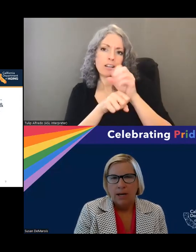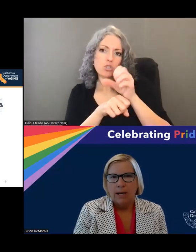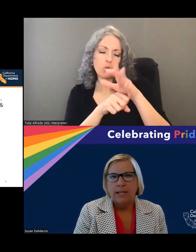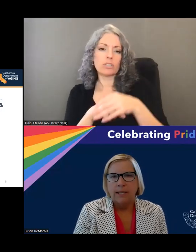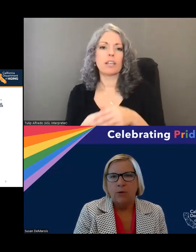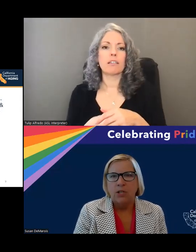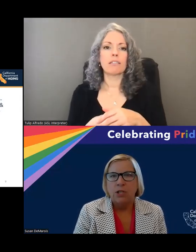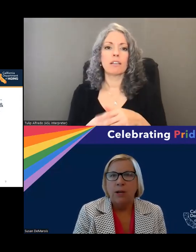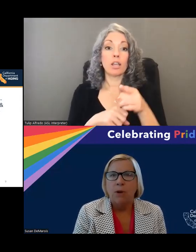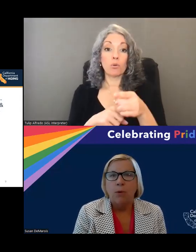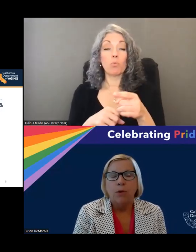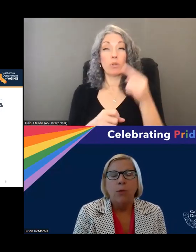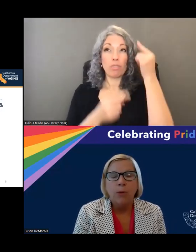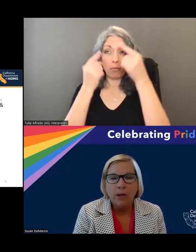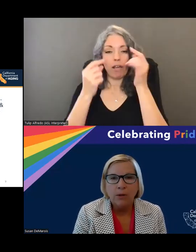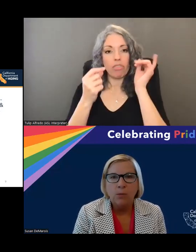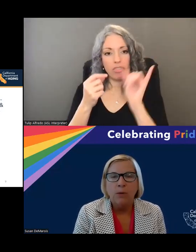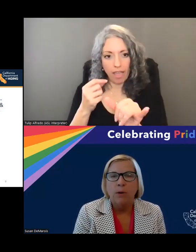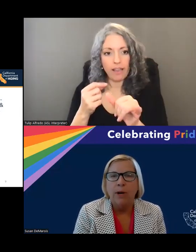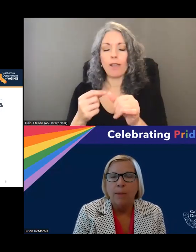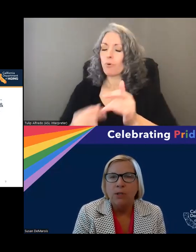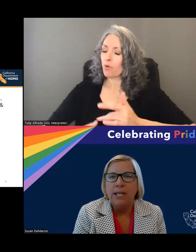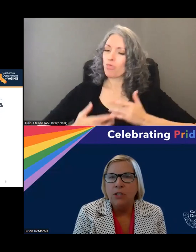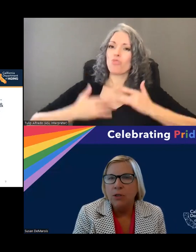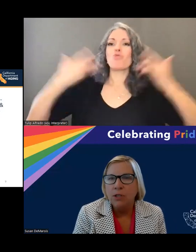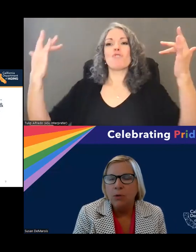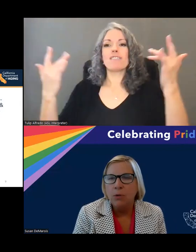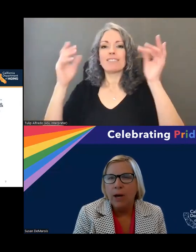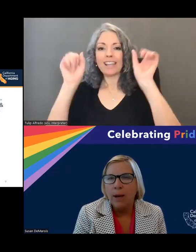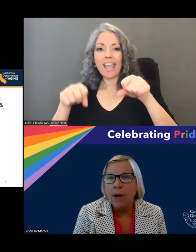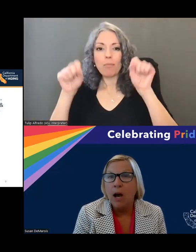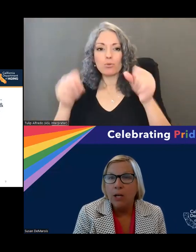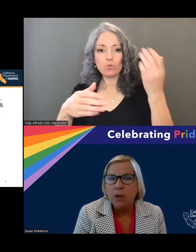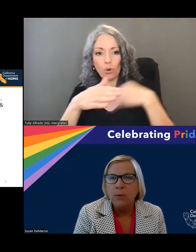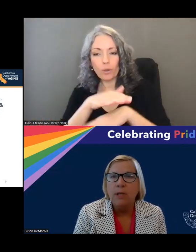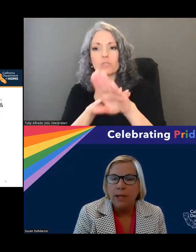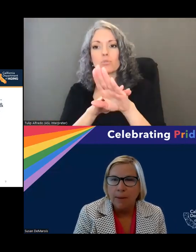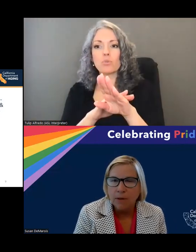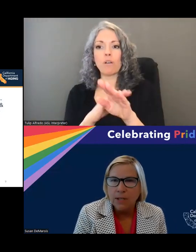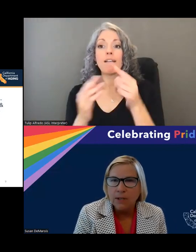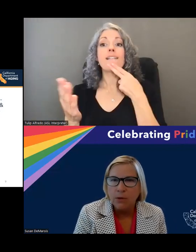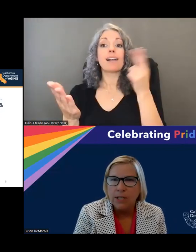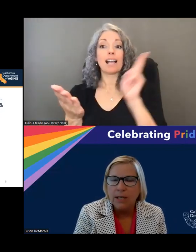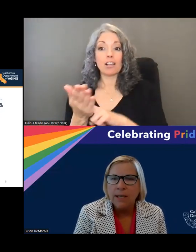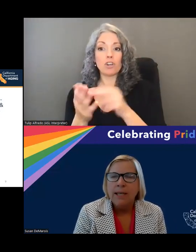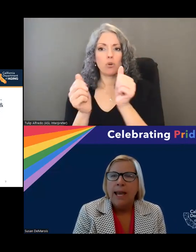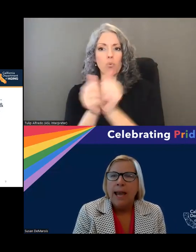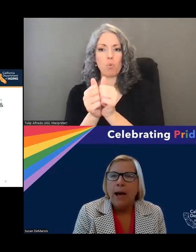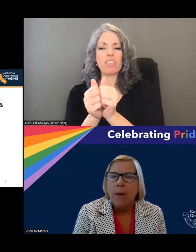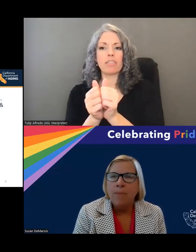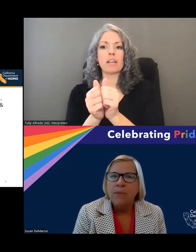under consideration, and we were thrilled when we were able to enter into a contract with collaborative